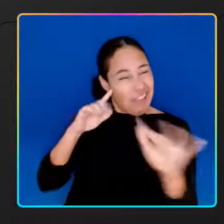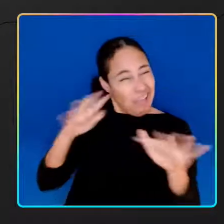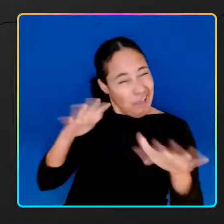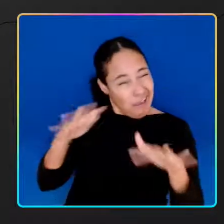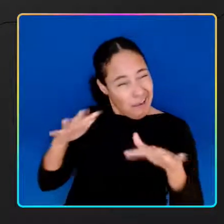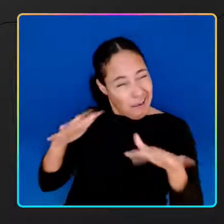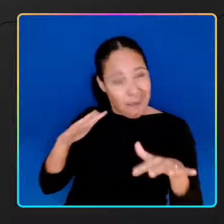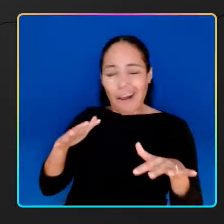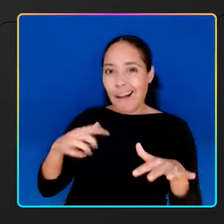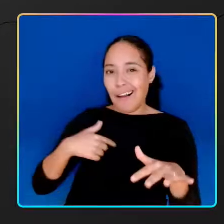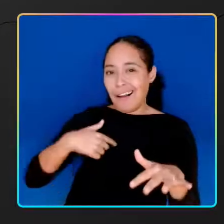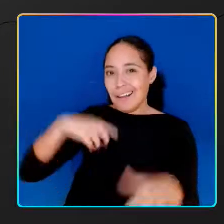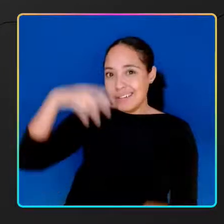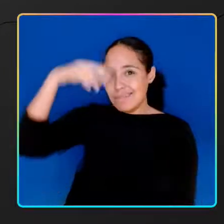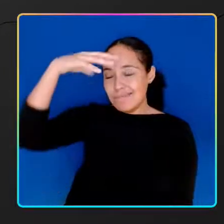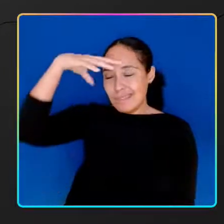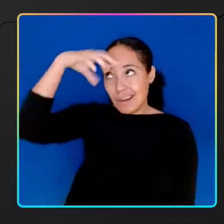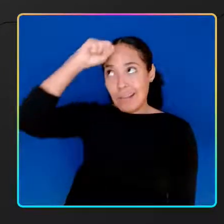Don't we all? That's